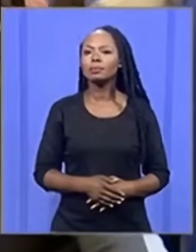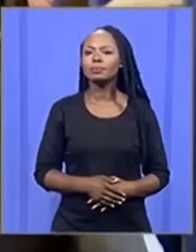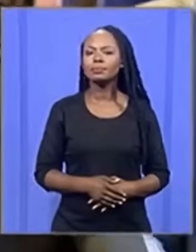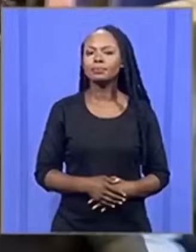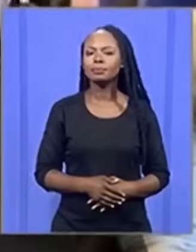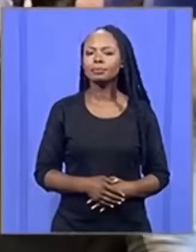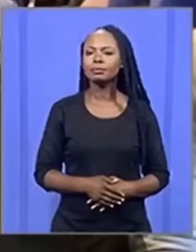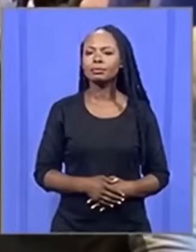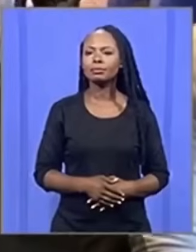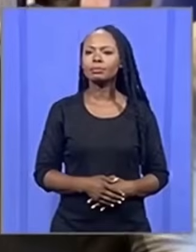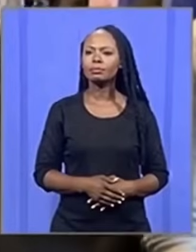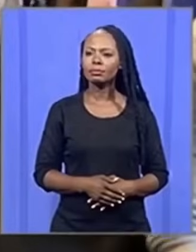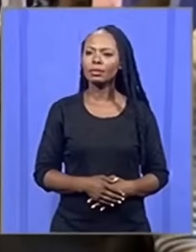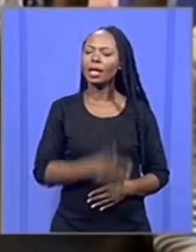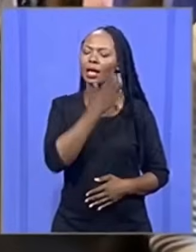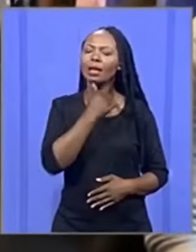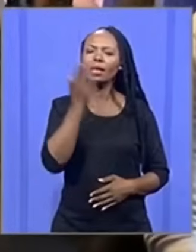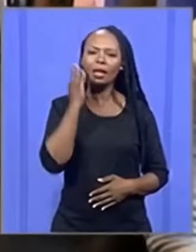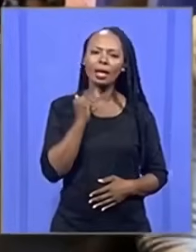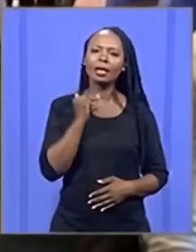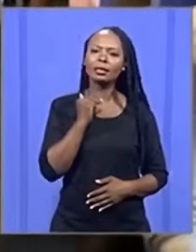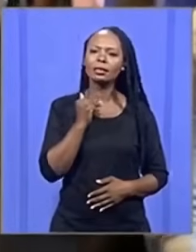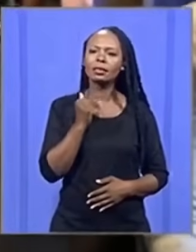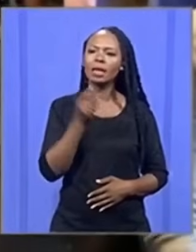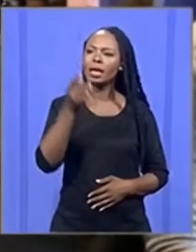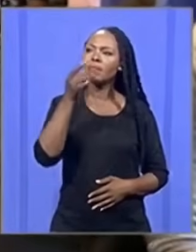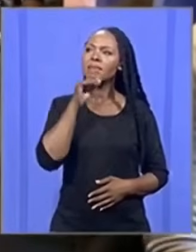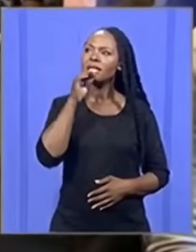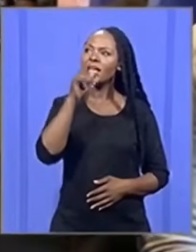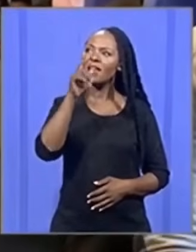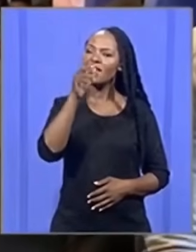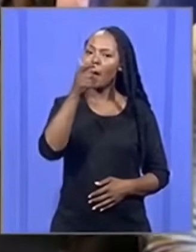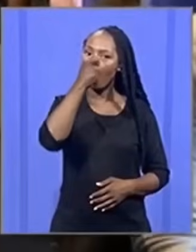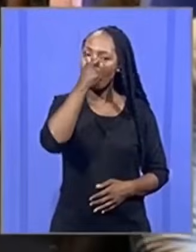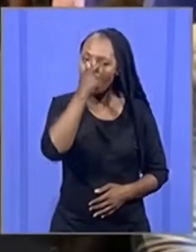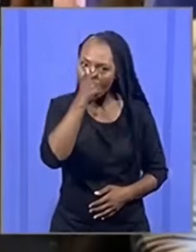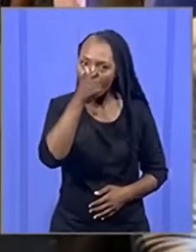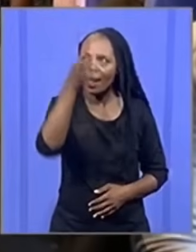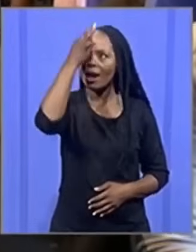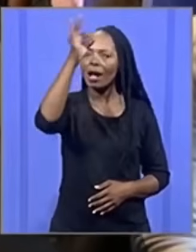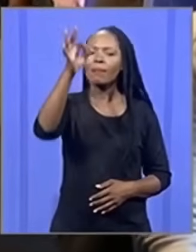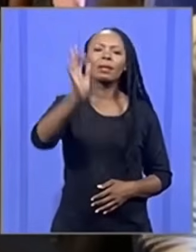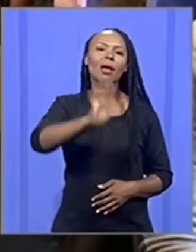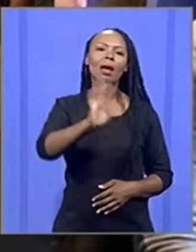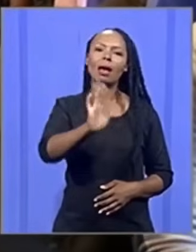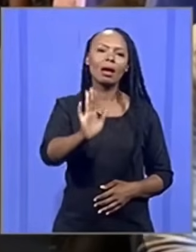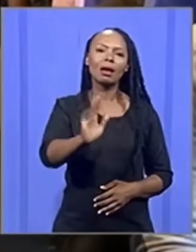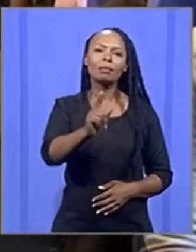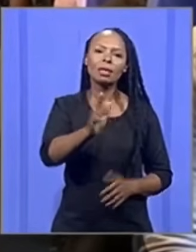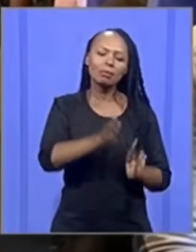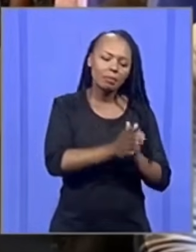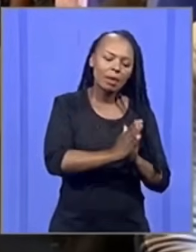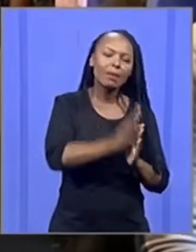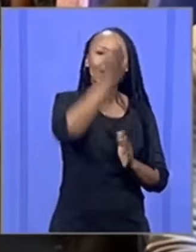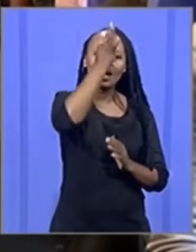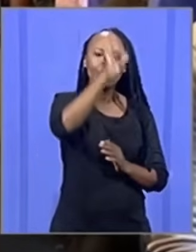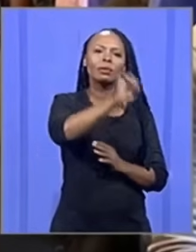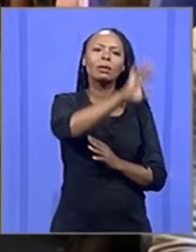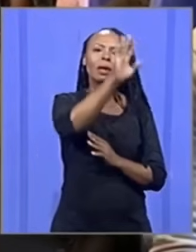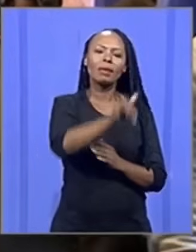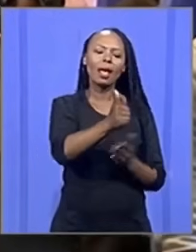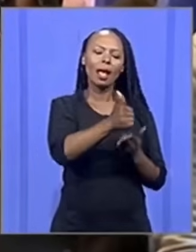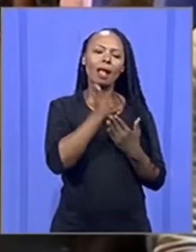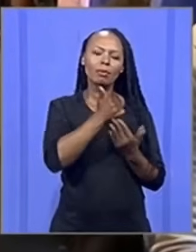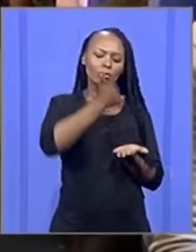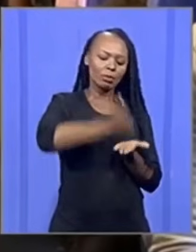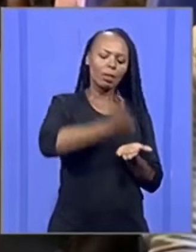With the greatest kindness, we are not telling government how to do this. We are asking the South African government to help us with permits